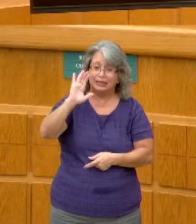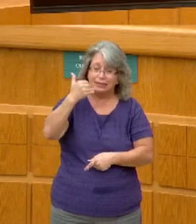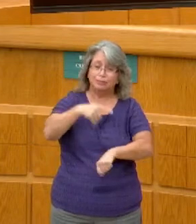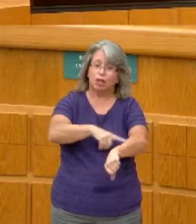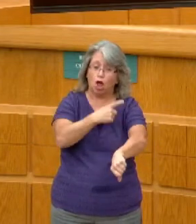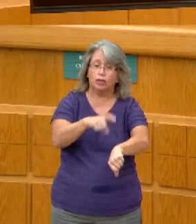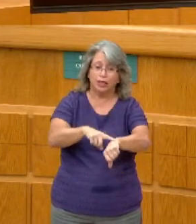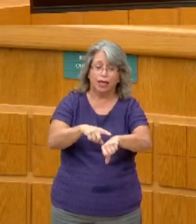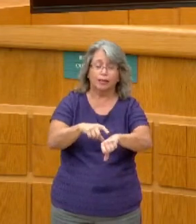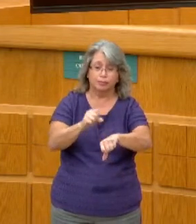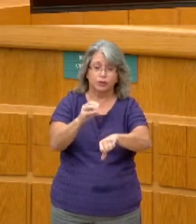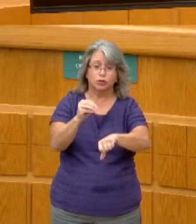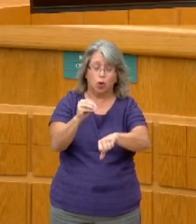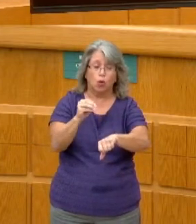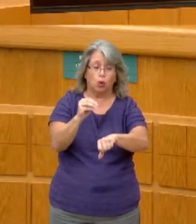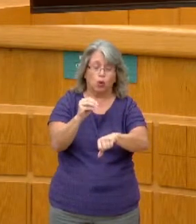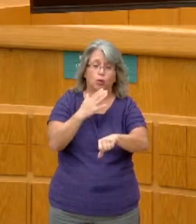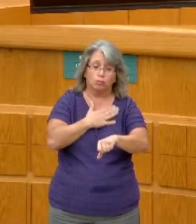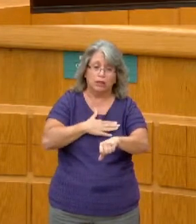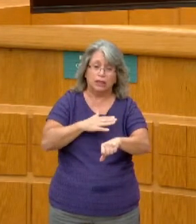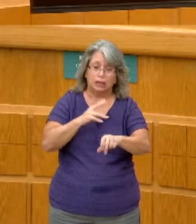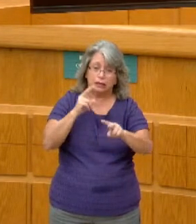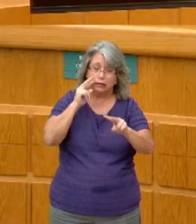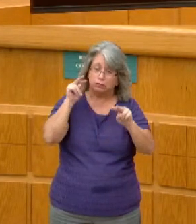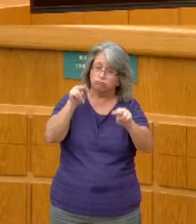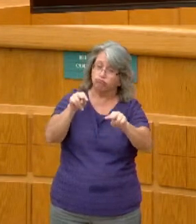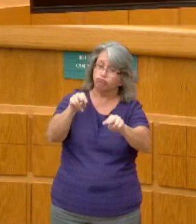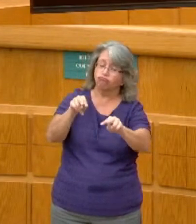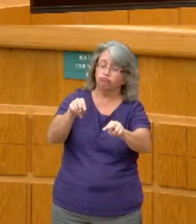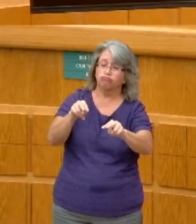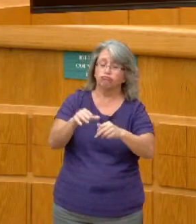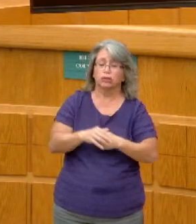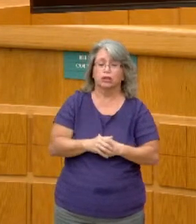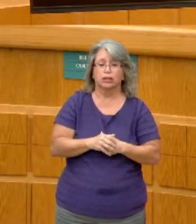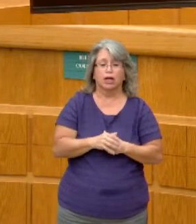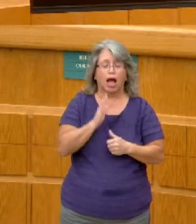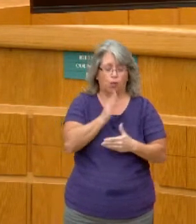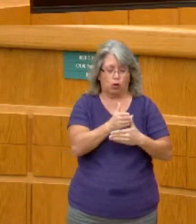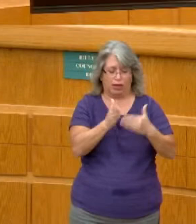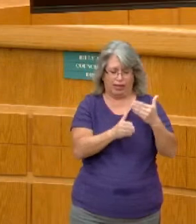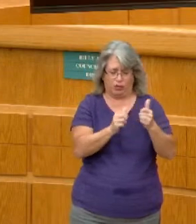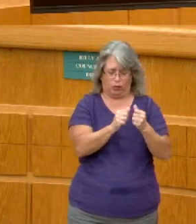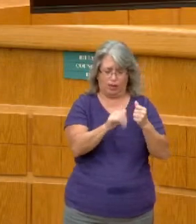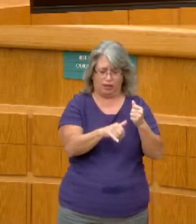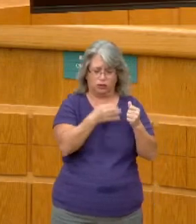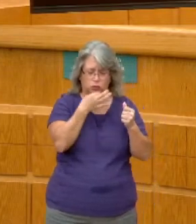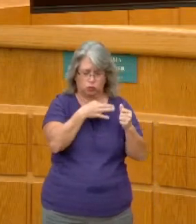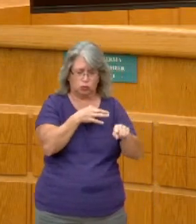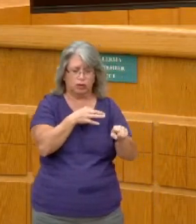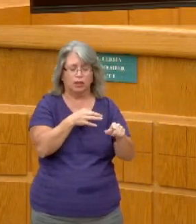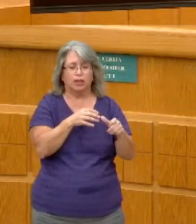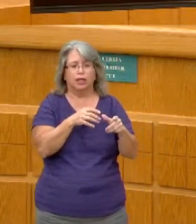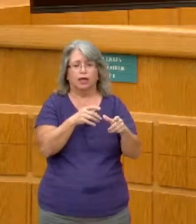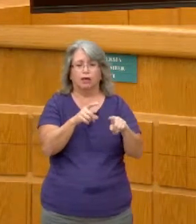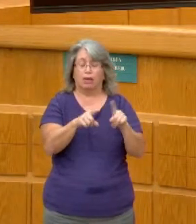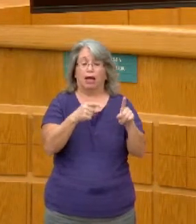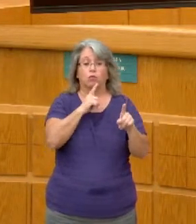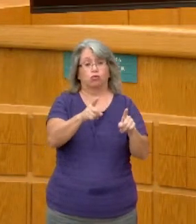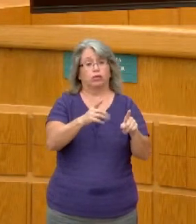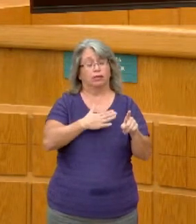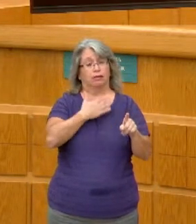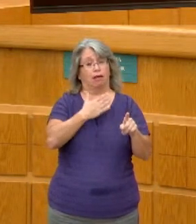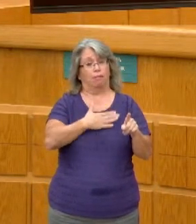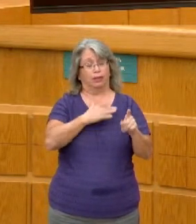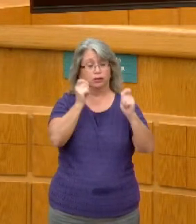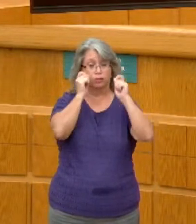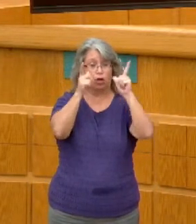vigilant. I want to end with this, and I promise to move to COVID, but I was so pleasantly surprised this